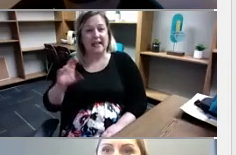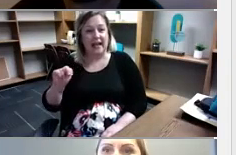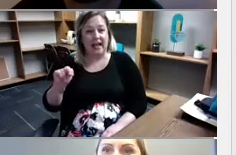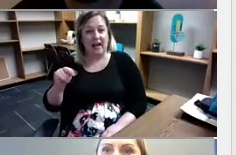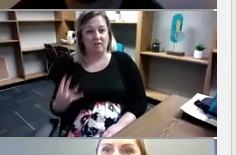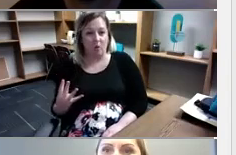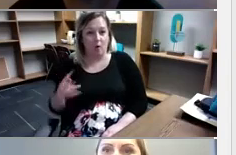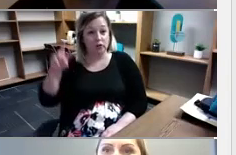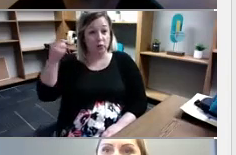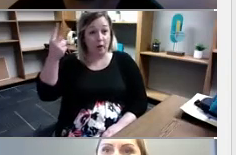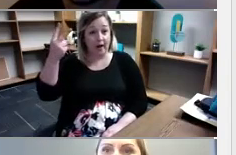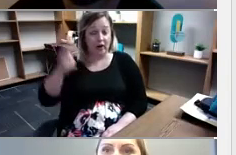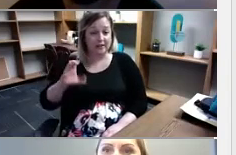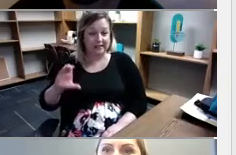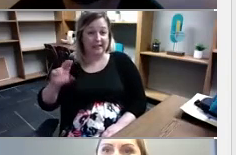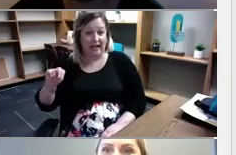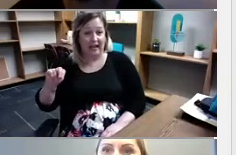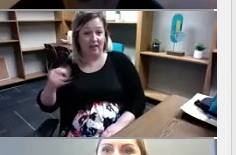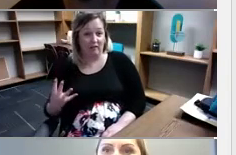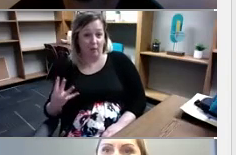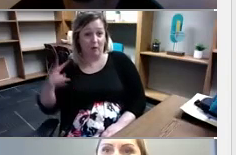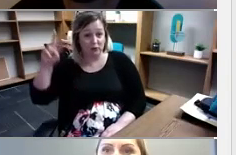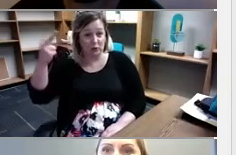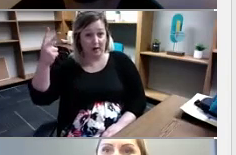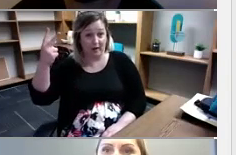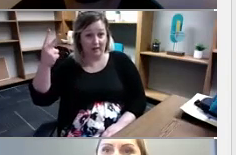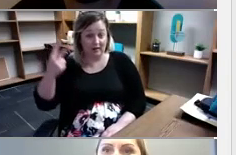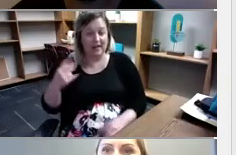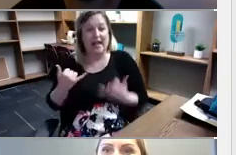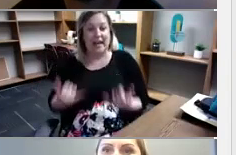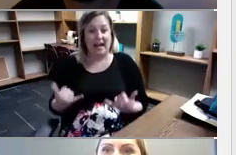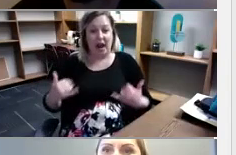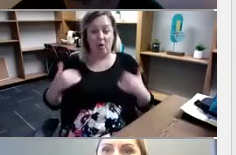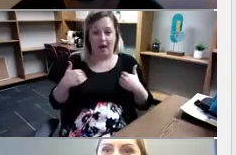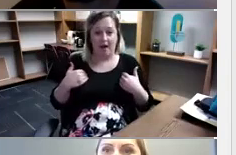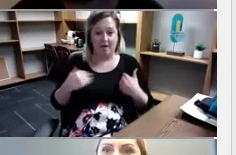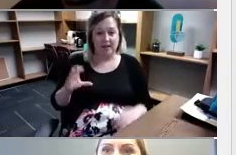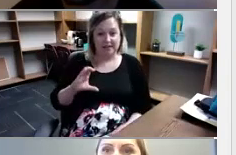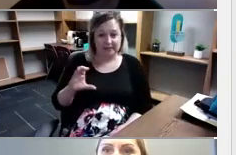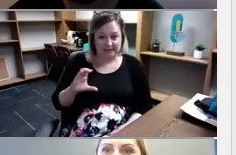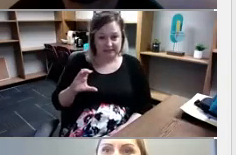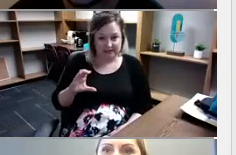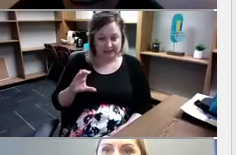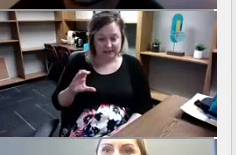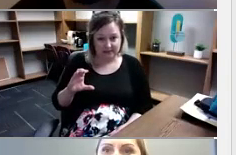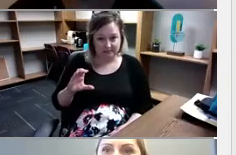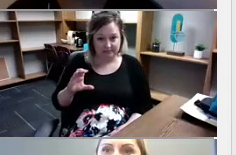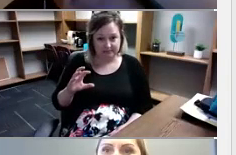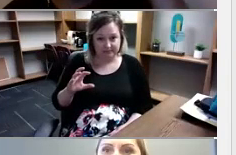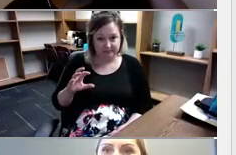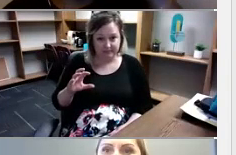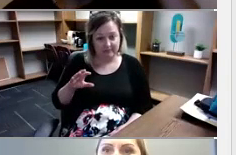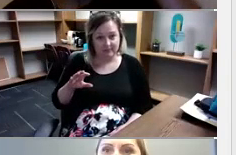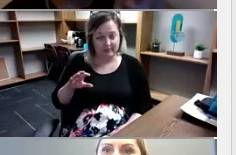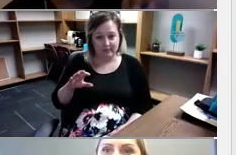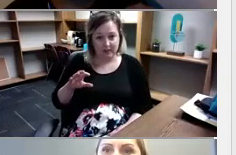Cn by 4 squared, right? Now we have Cn squared by 16 and so on, but n is n by 4. The next time